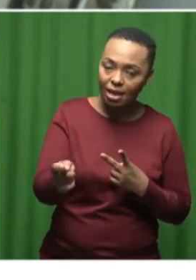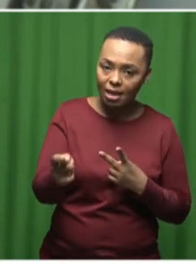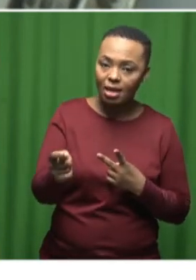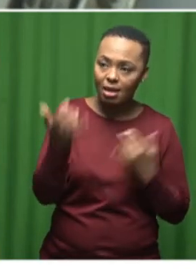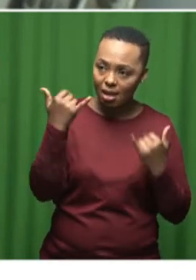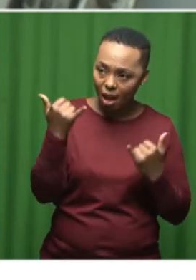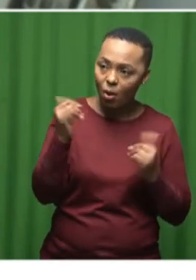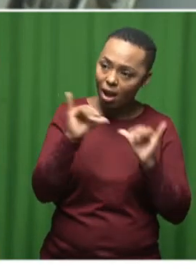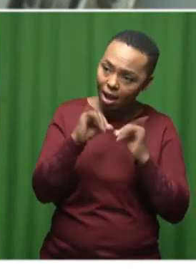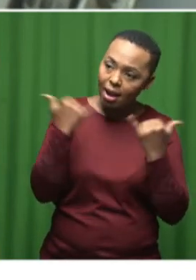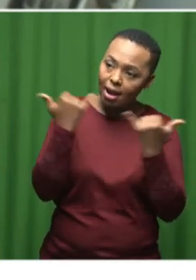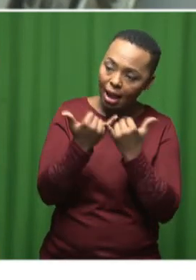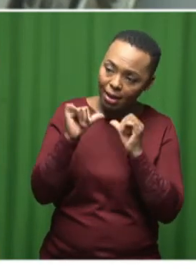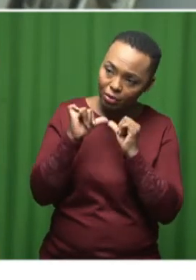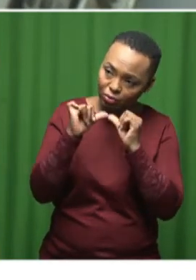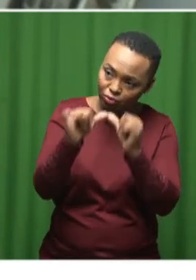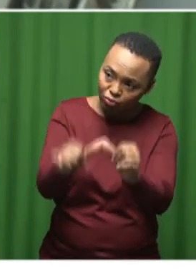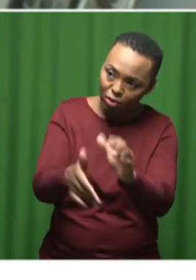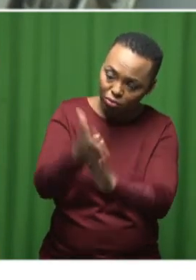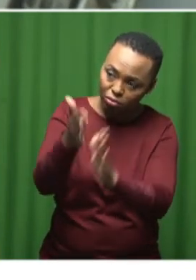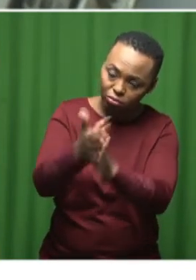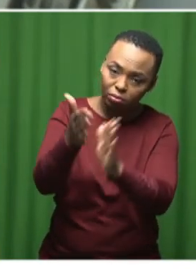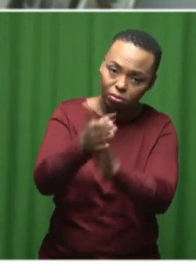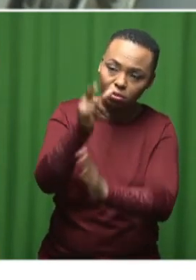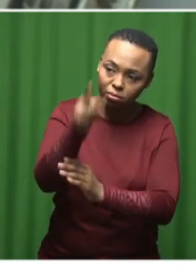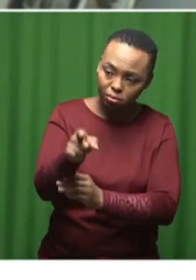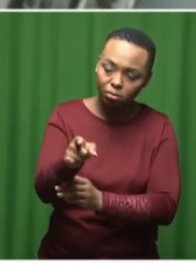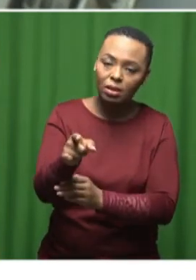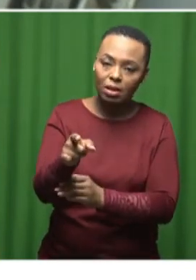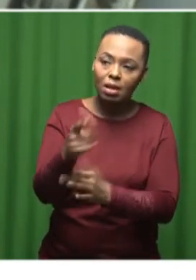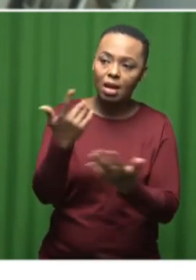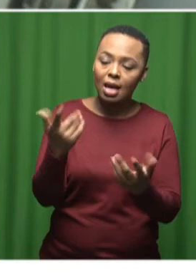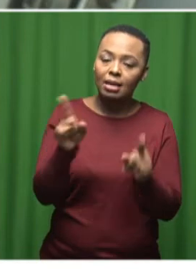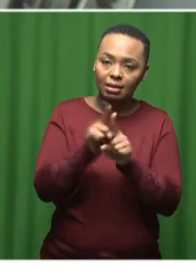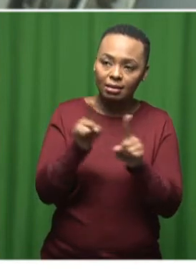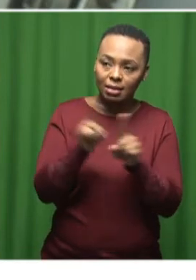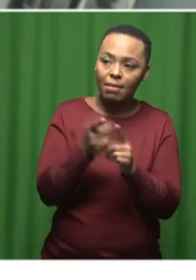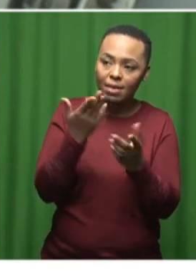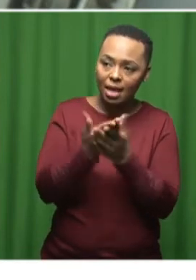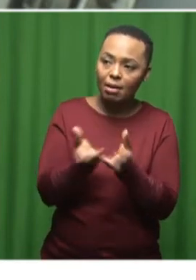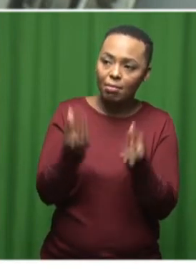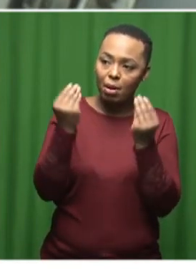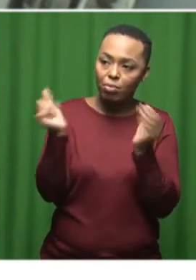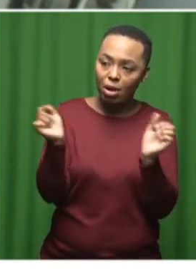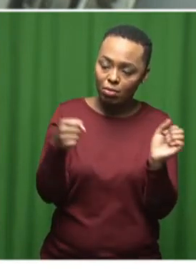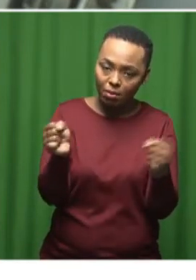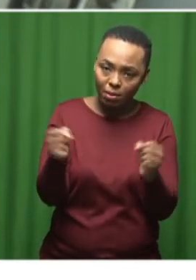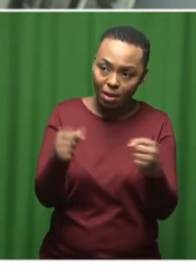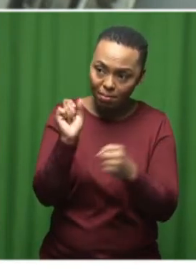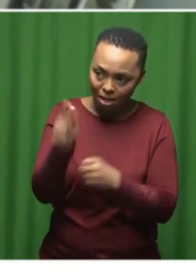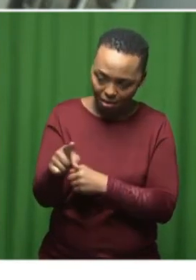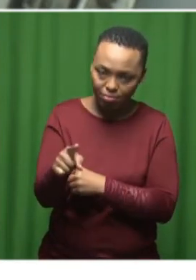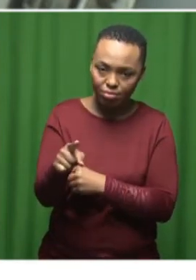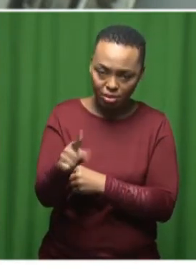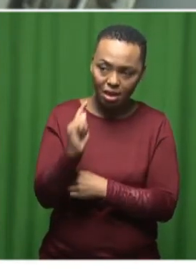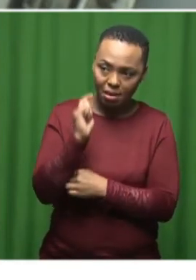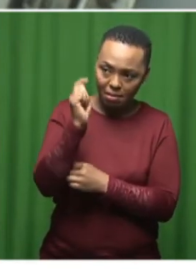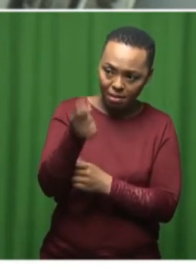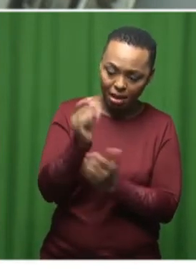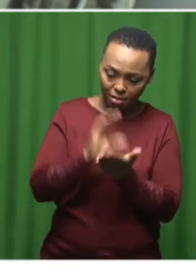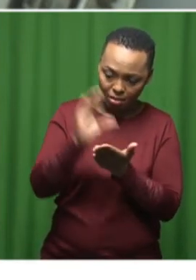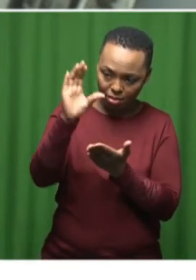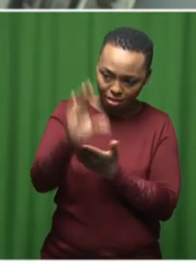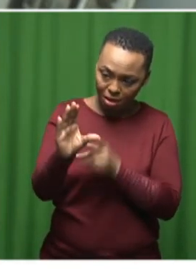is a company that is dignified and that they can get employment. And that is what we're using